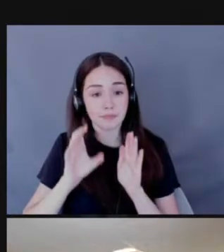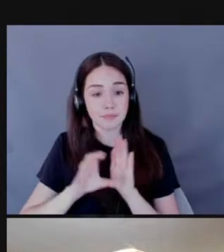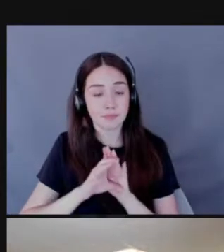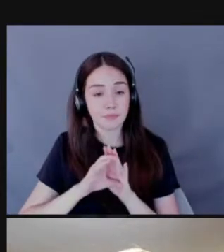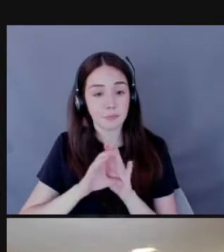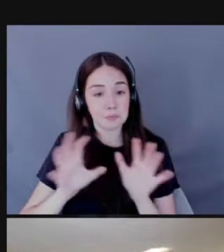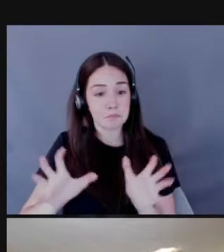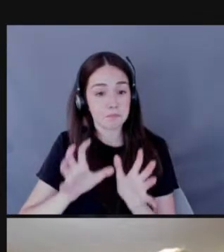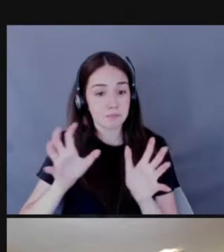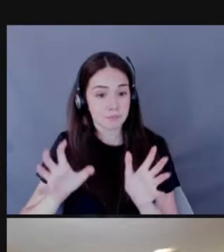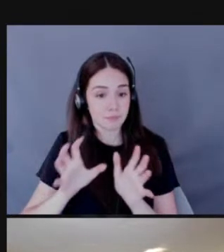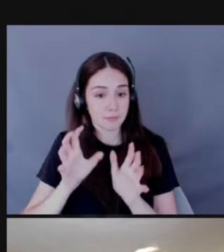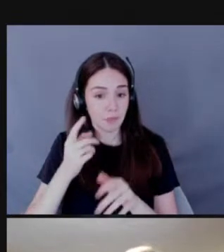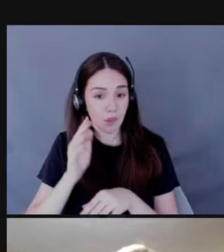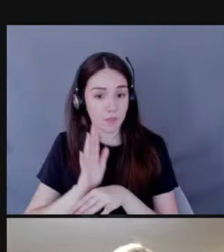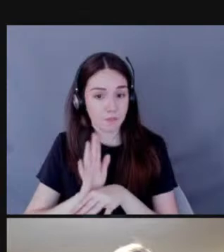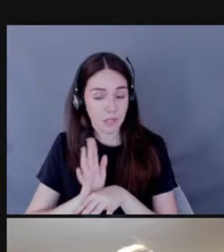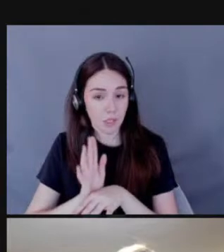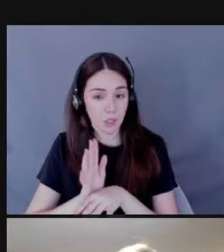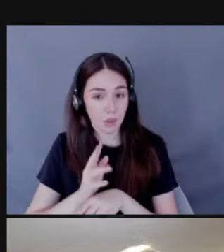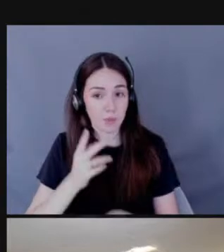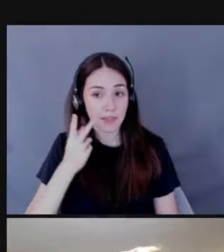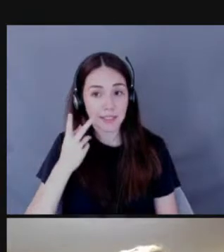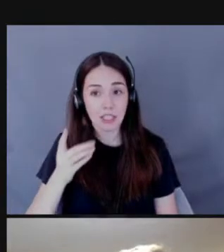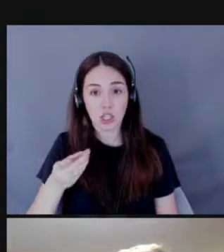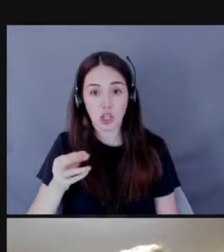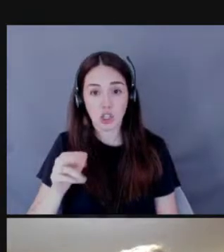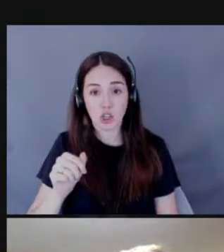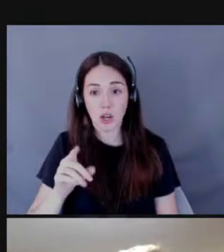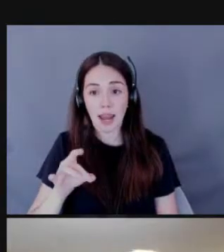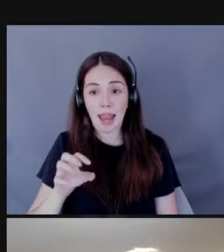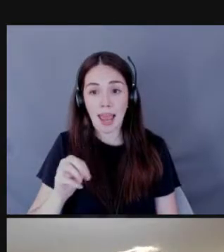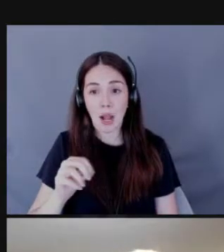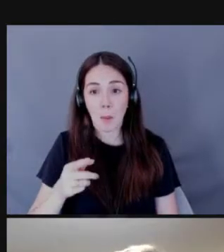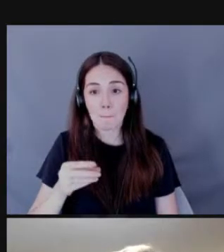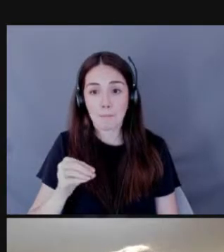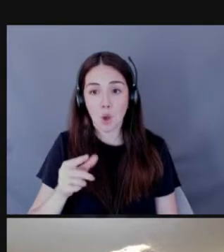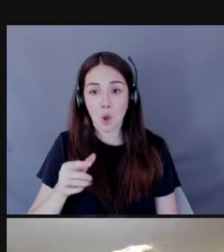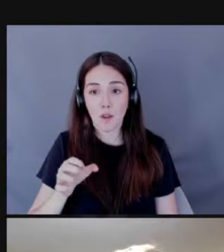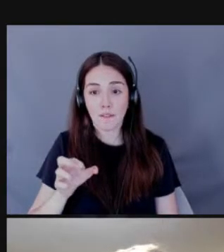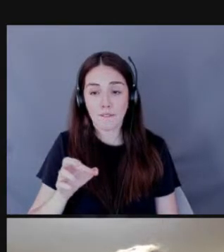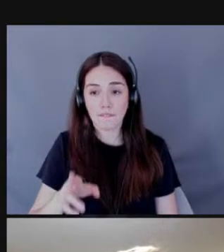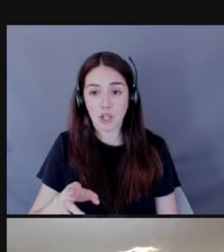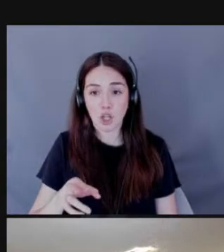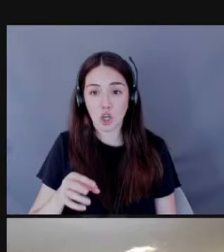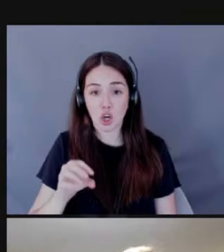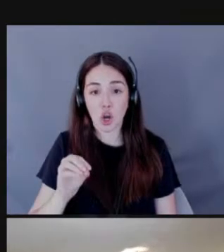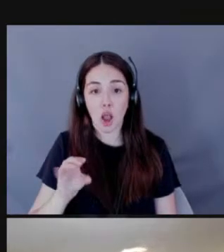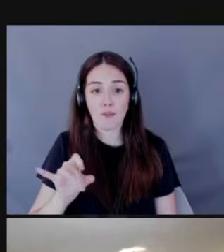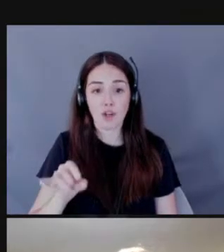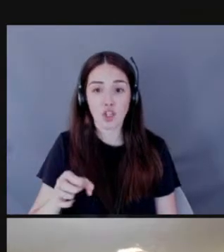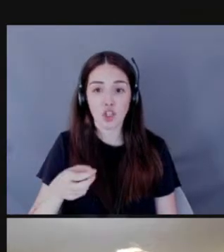And you can see here Dr. Adam Goldfinger of the Johns Hopkins Applied Physics Lab.